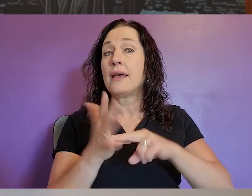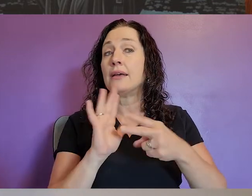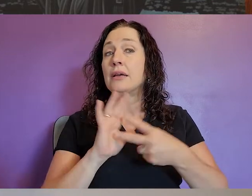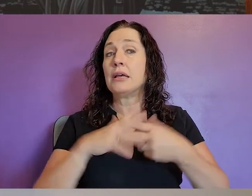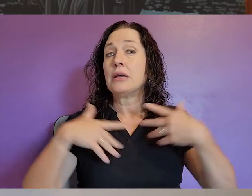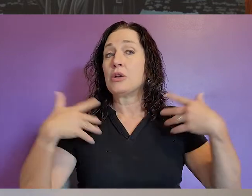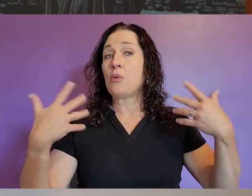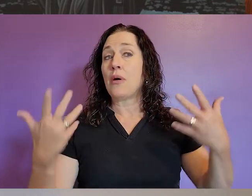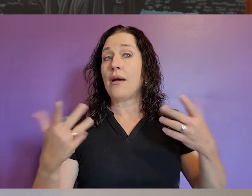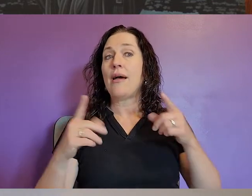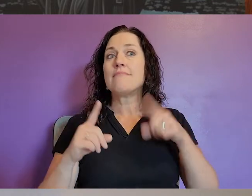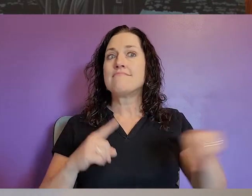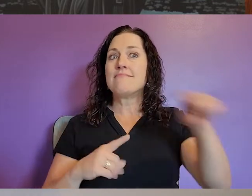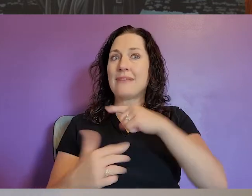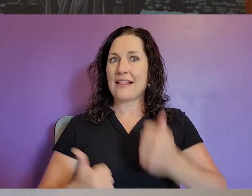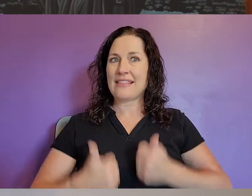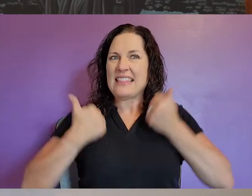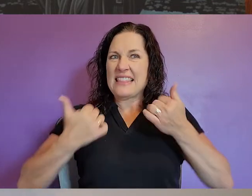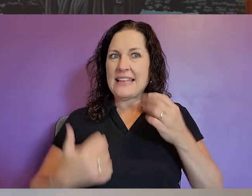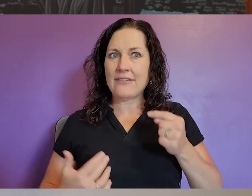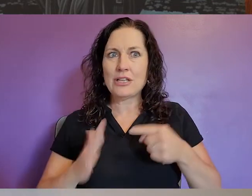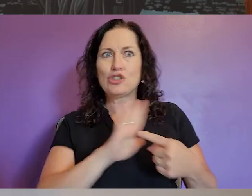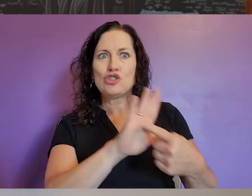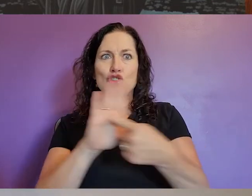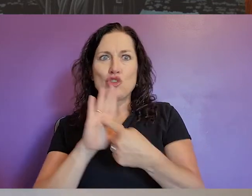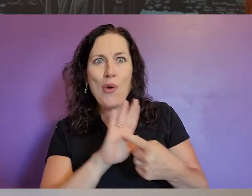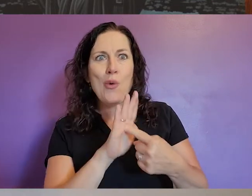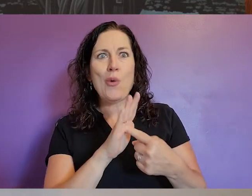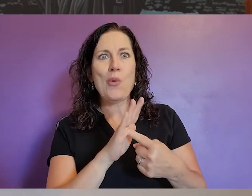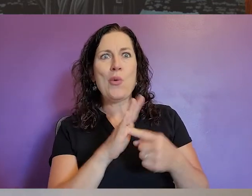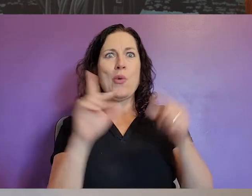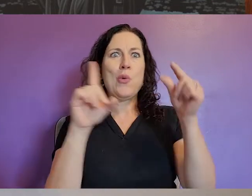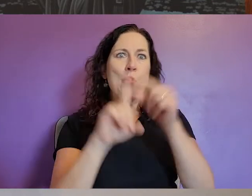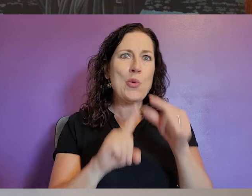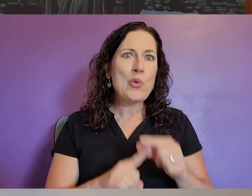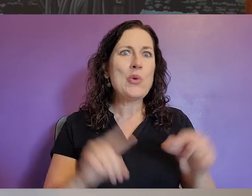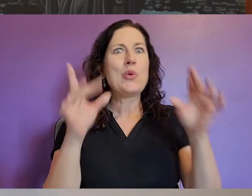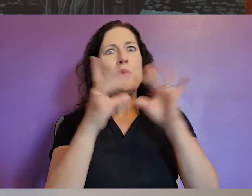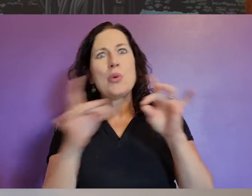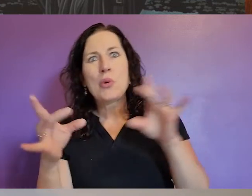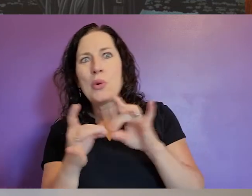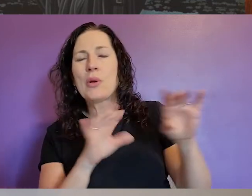And the implications is the living of it is,